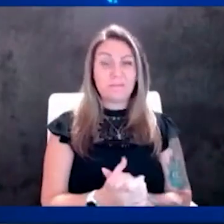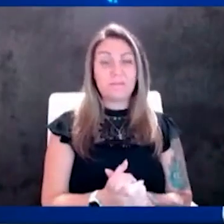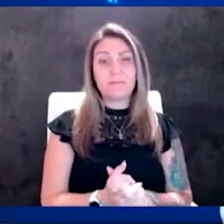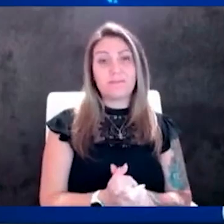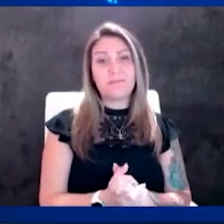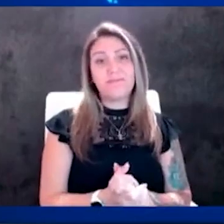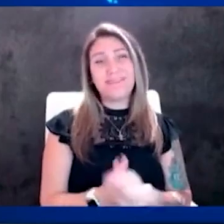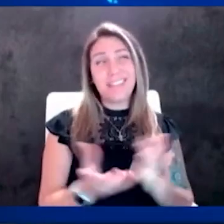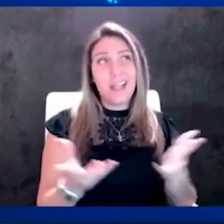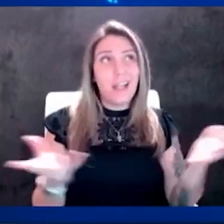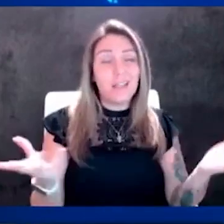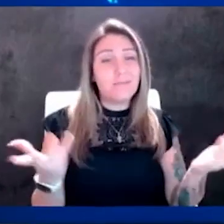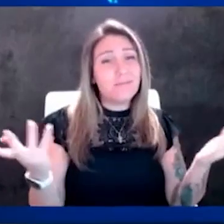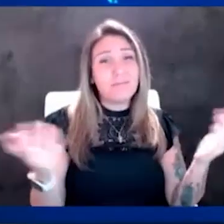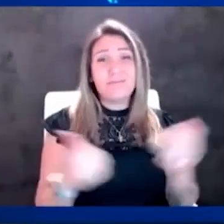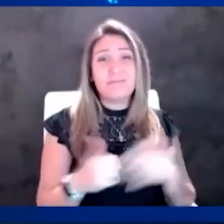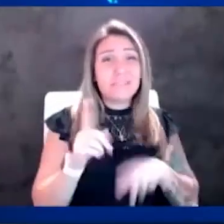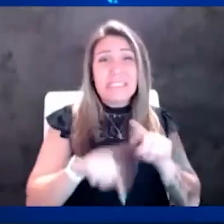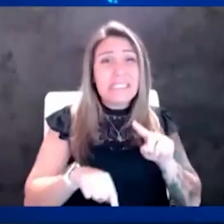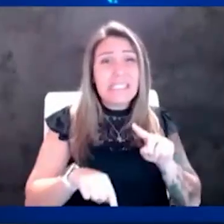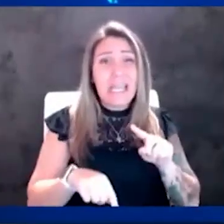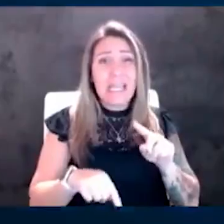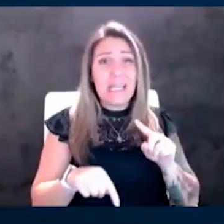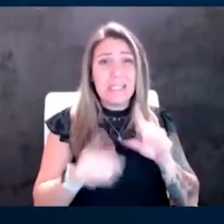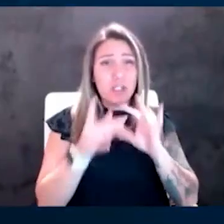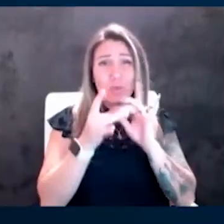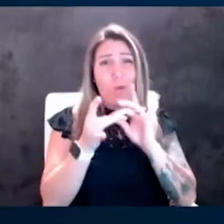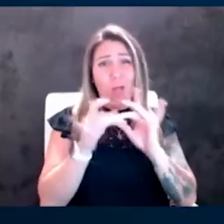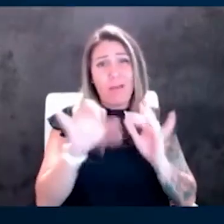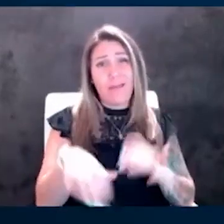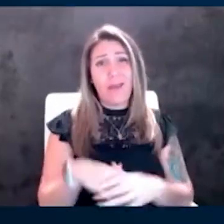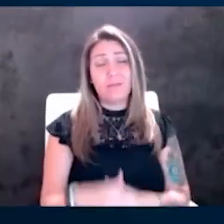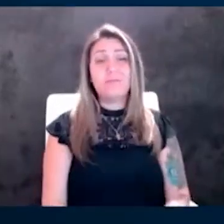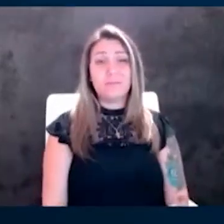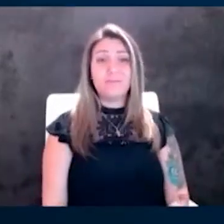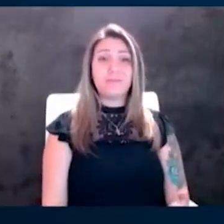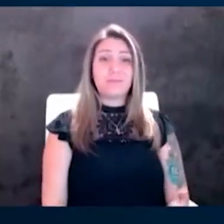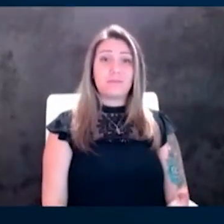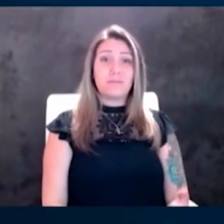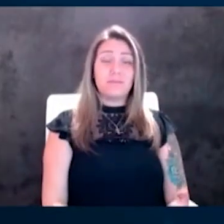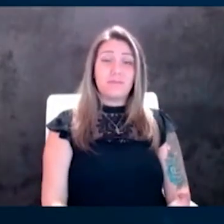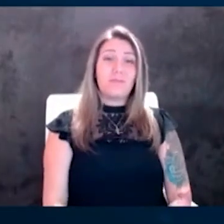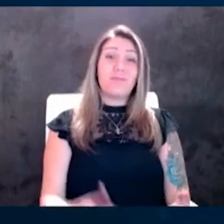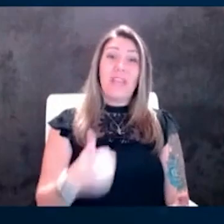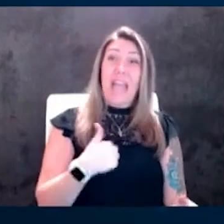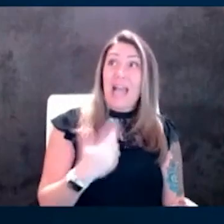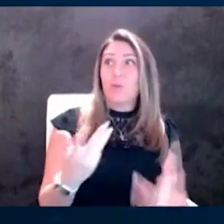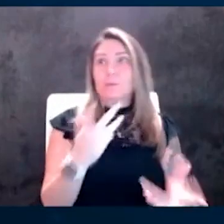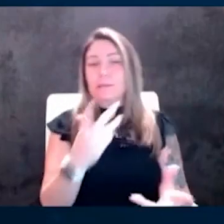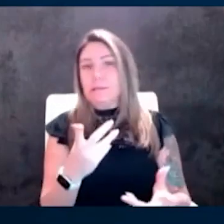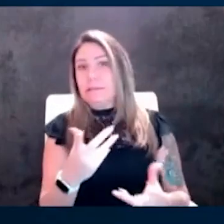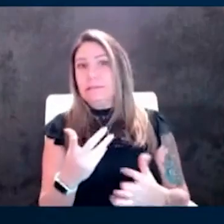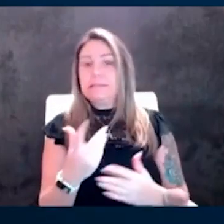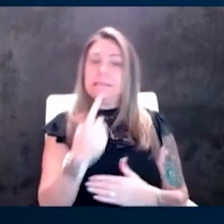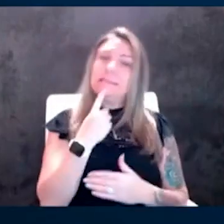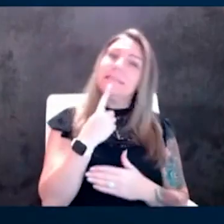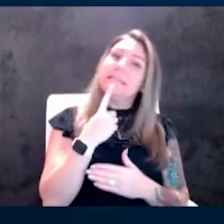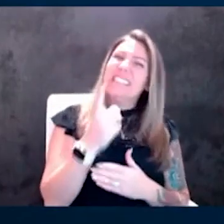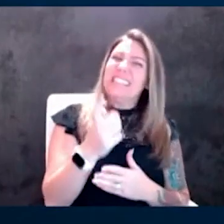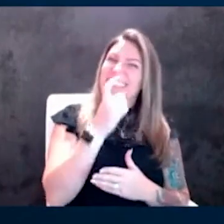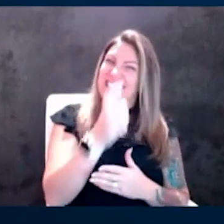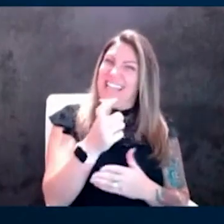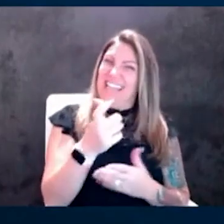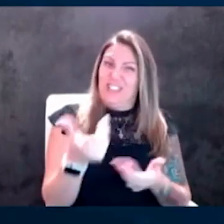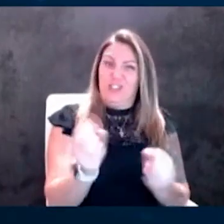you just can't draw that correlate, I think. So I would discourage people from going to find that. And even though I think people are well